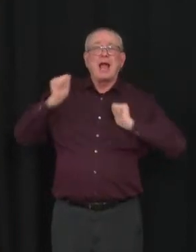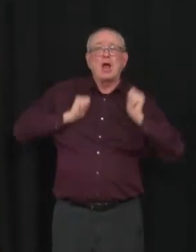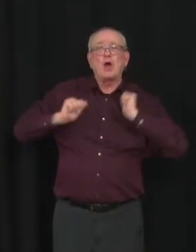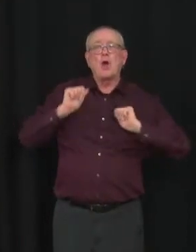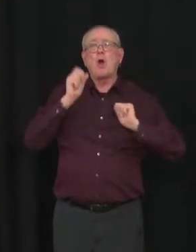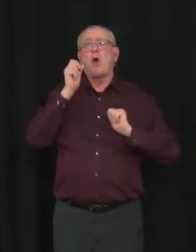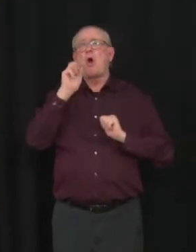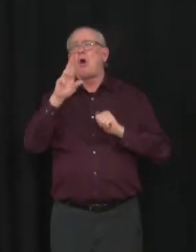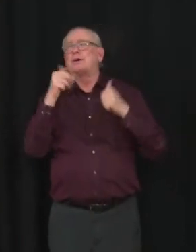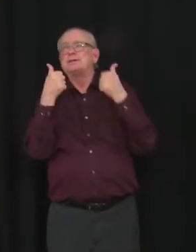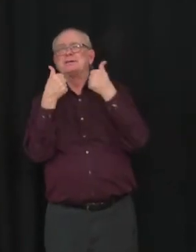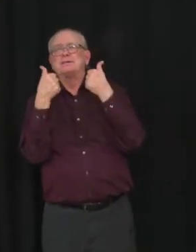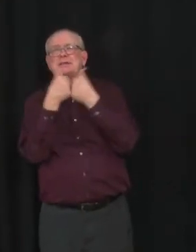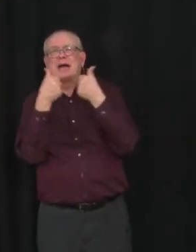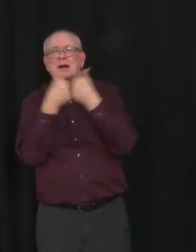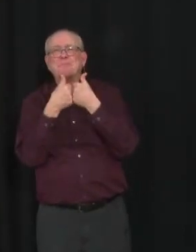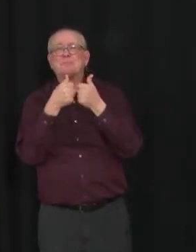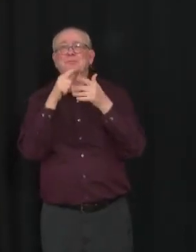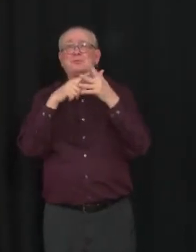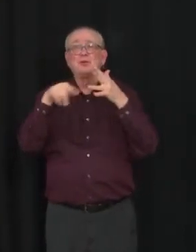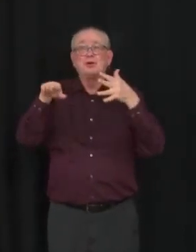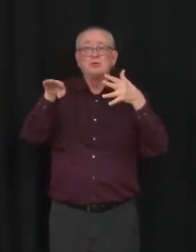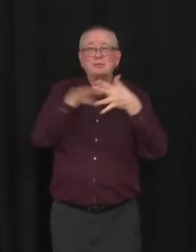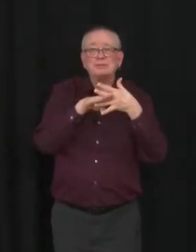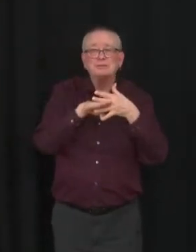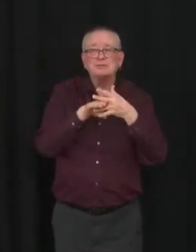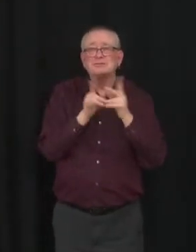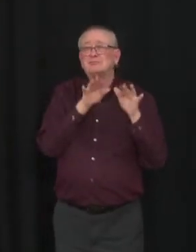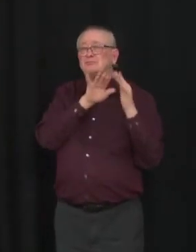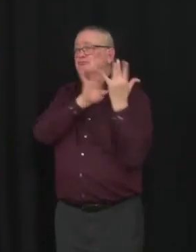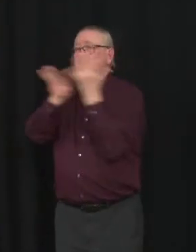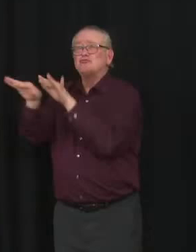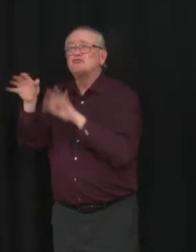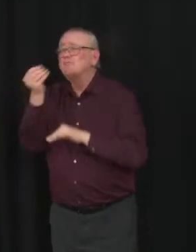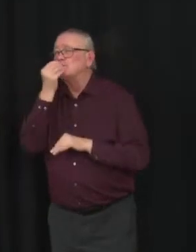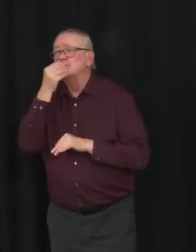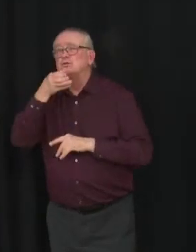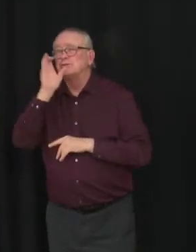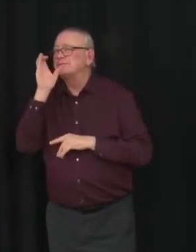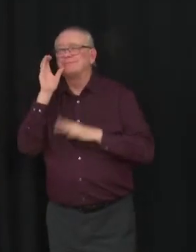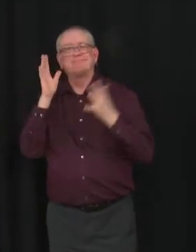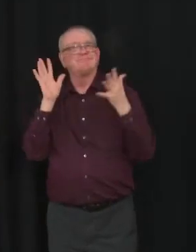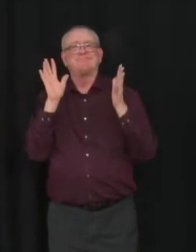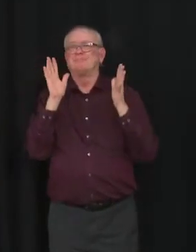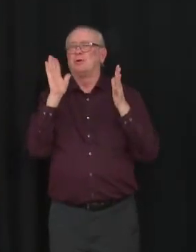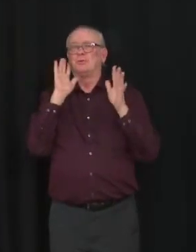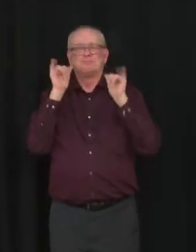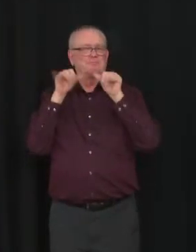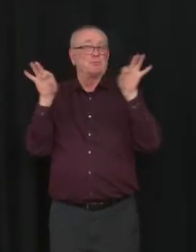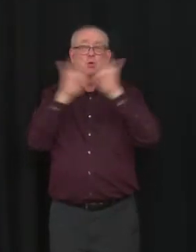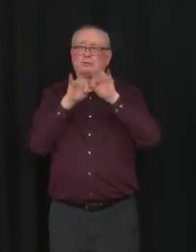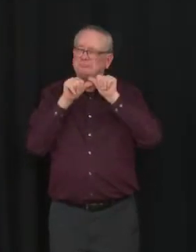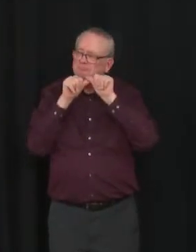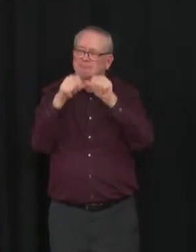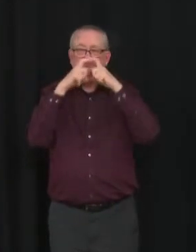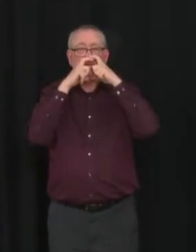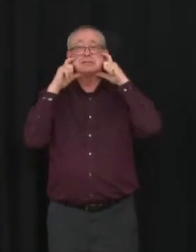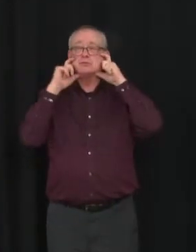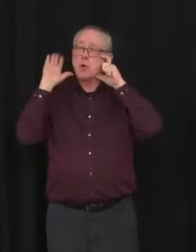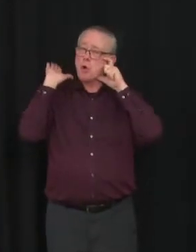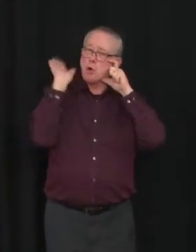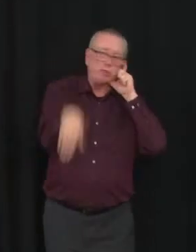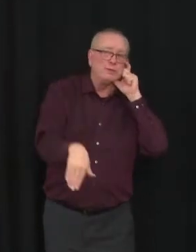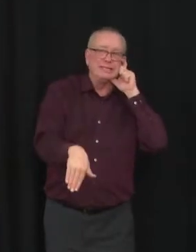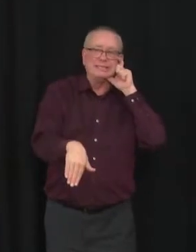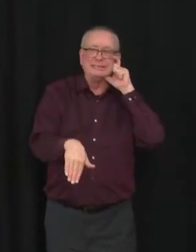intermission to ensure masks are continuing to be worn throughout. With the increased transmission risk of Omicron, it's important that the